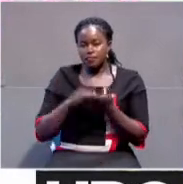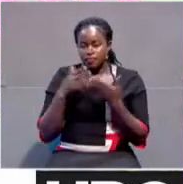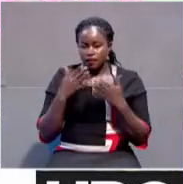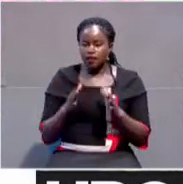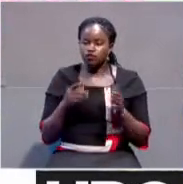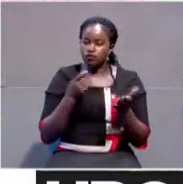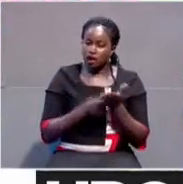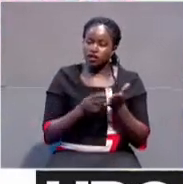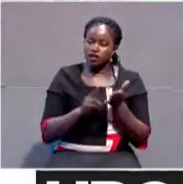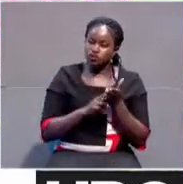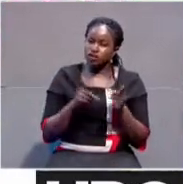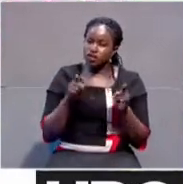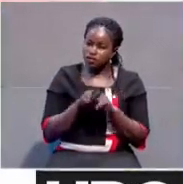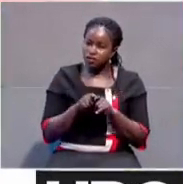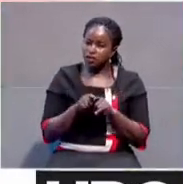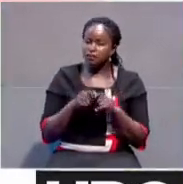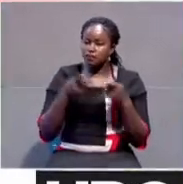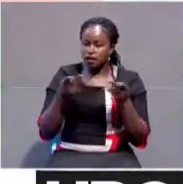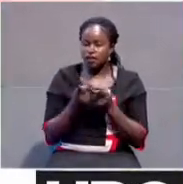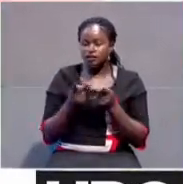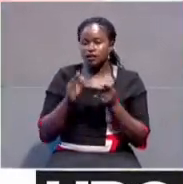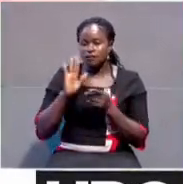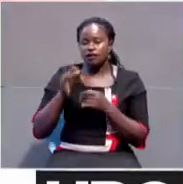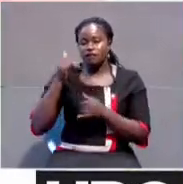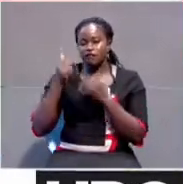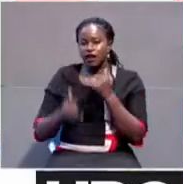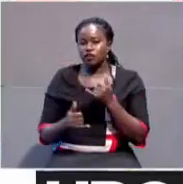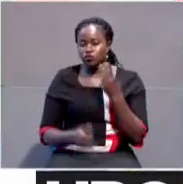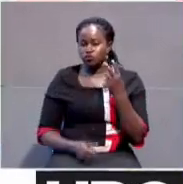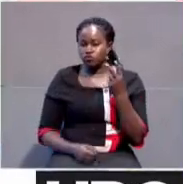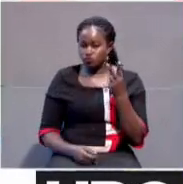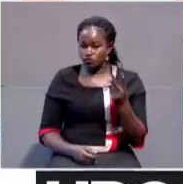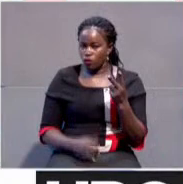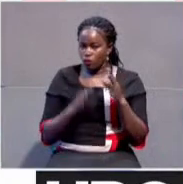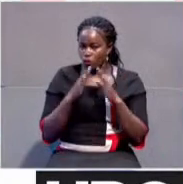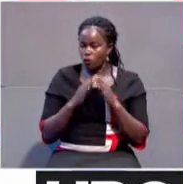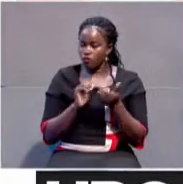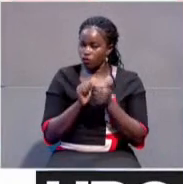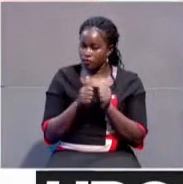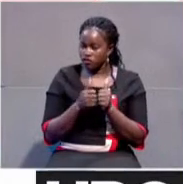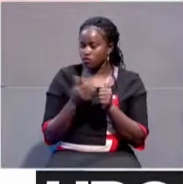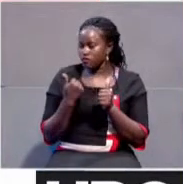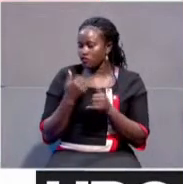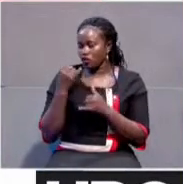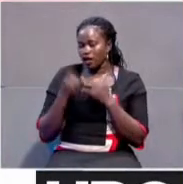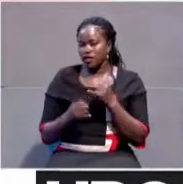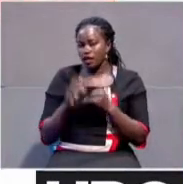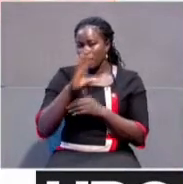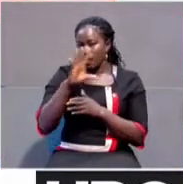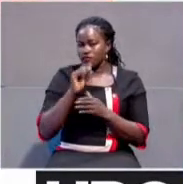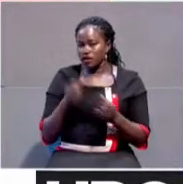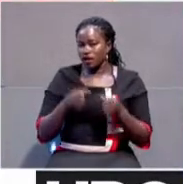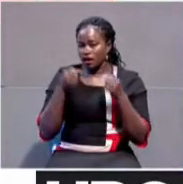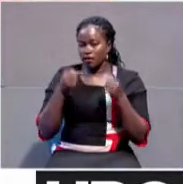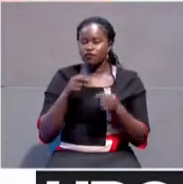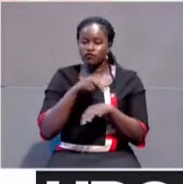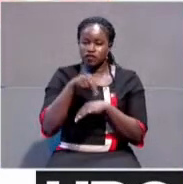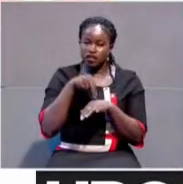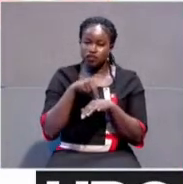same venue as their home for their final two home games in the just concluded Africa Cup of